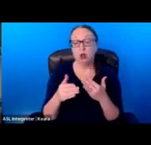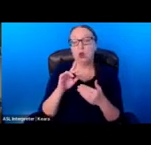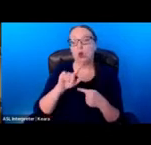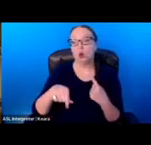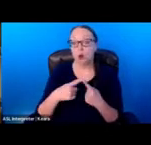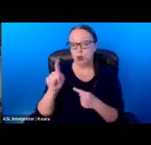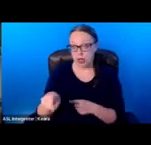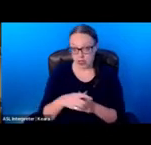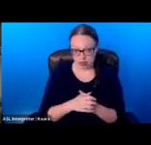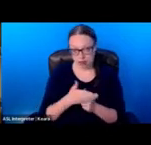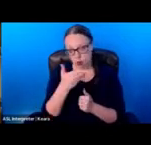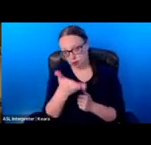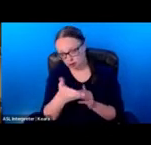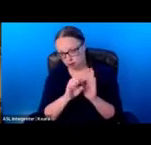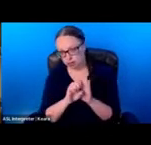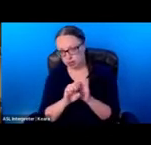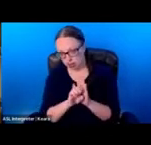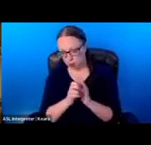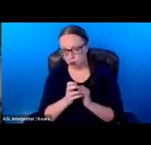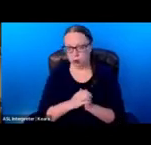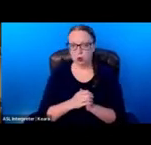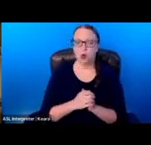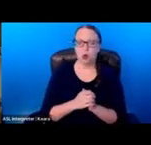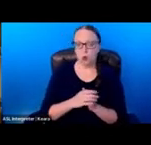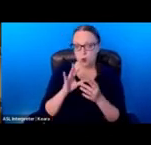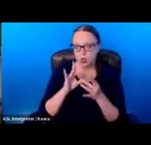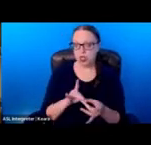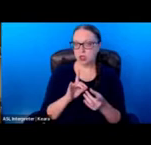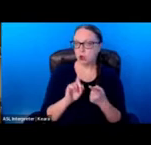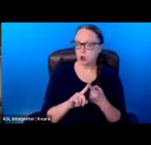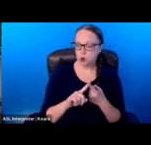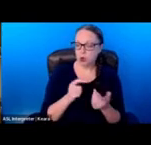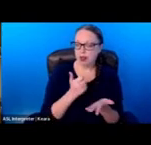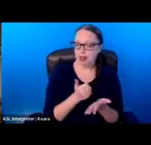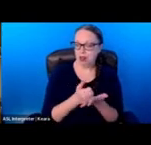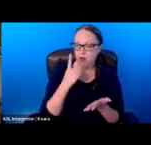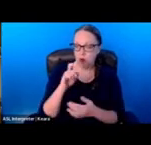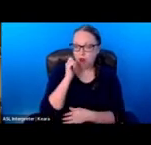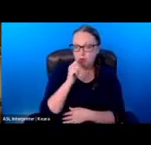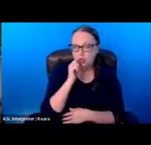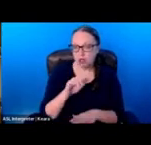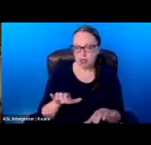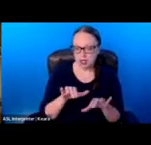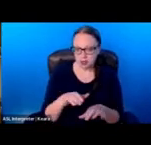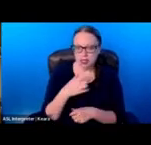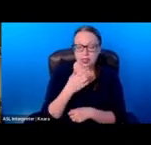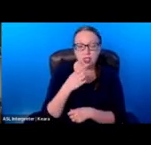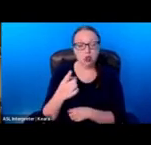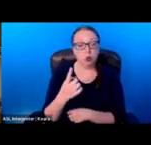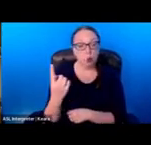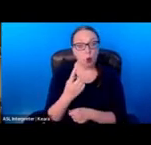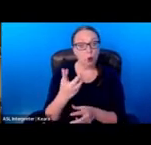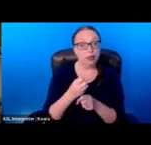that I have displayed on the slide, it's related to assistance for daily activities. The question reads, do you always get